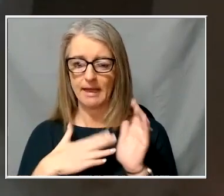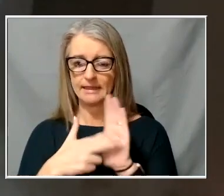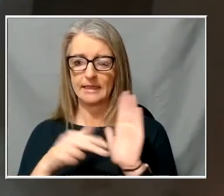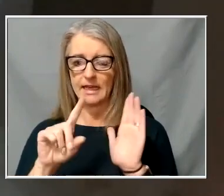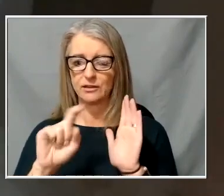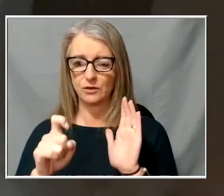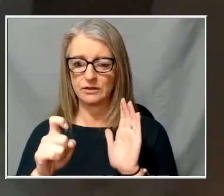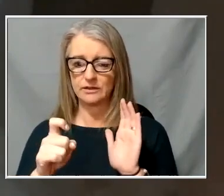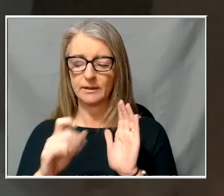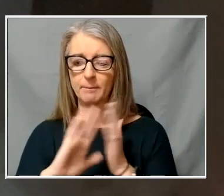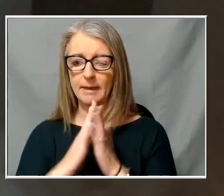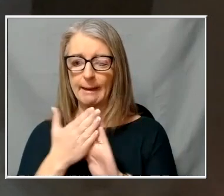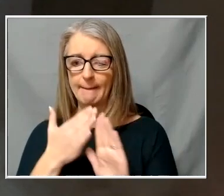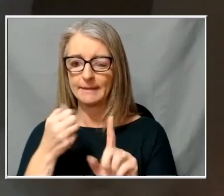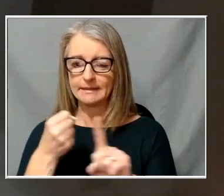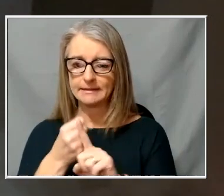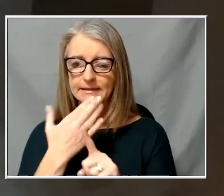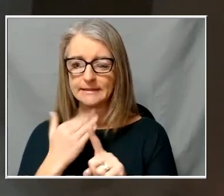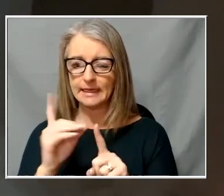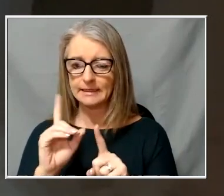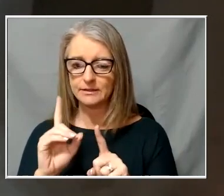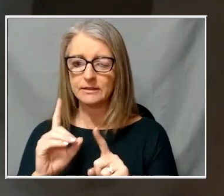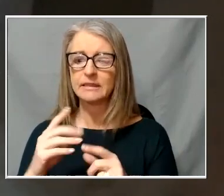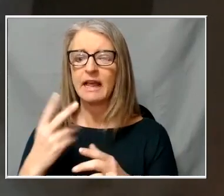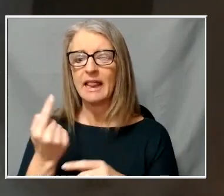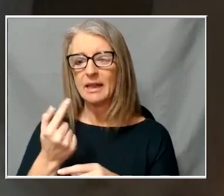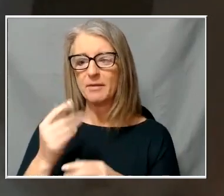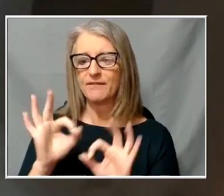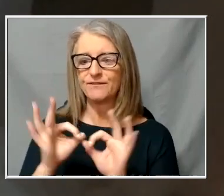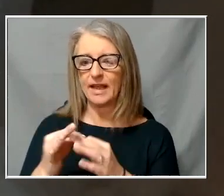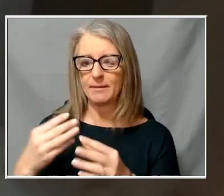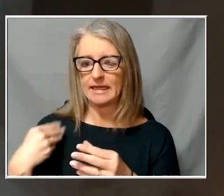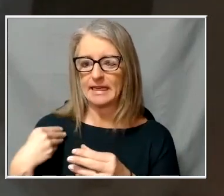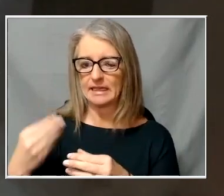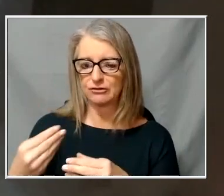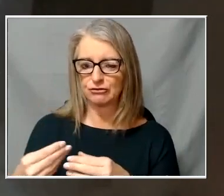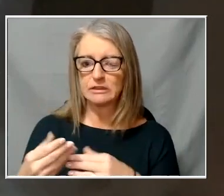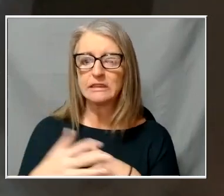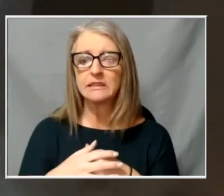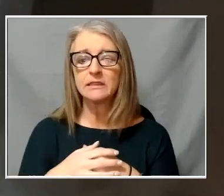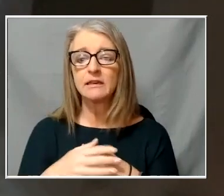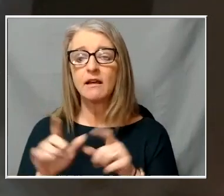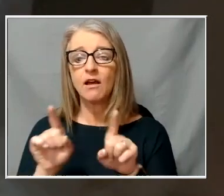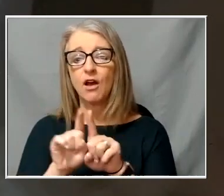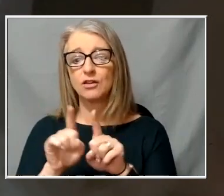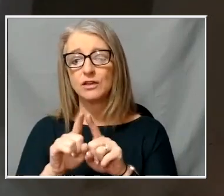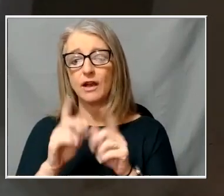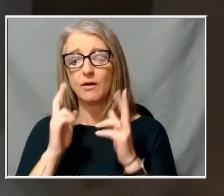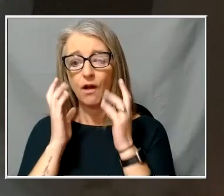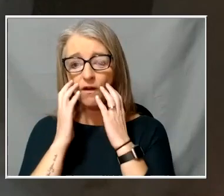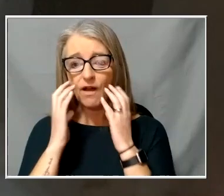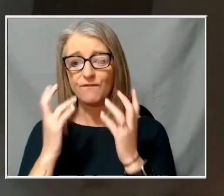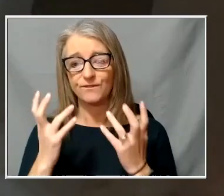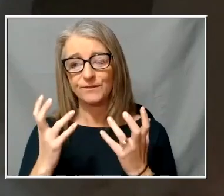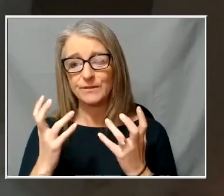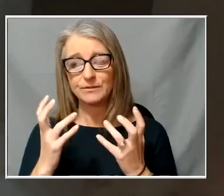becoming diabetic. A little bit of family history, and then, of course, I was overweight. Don't have to admit that, but I